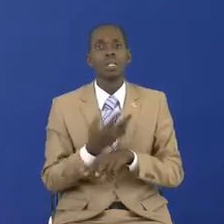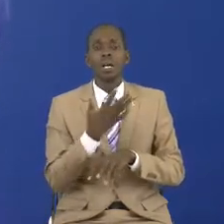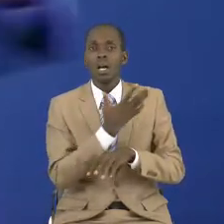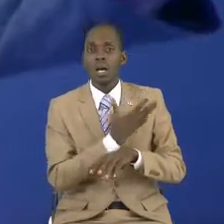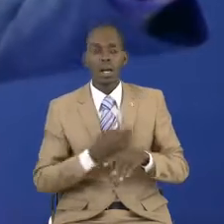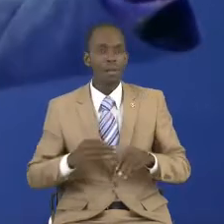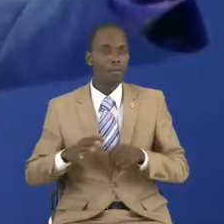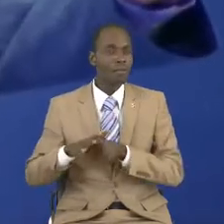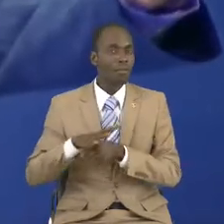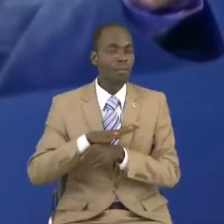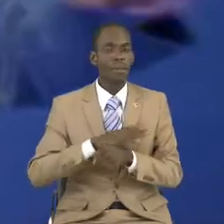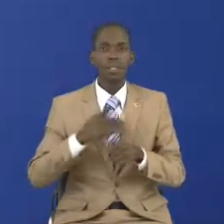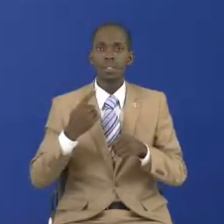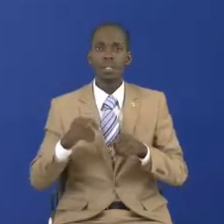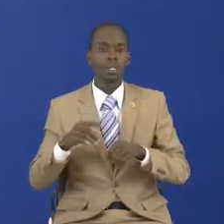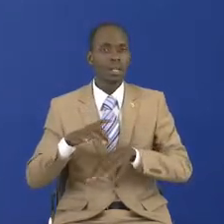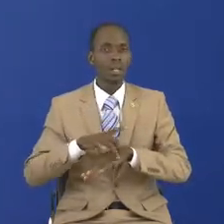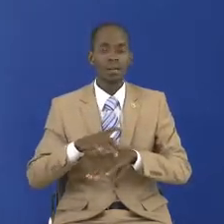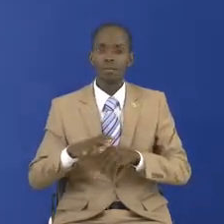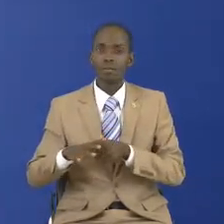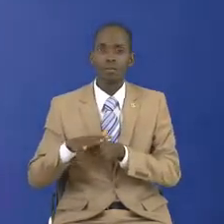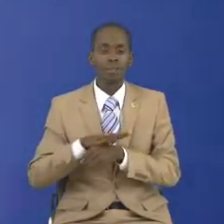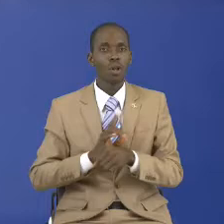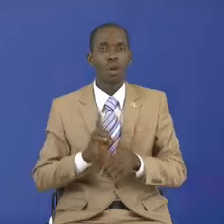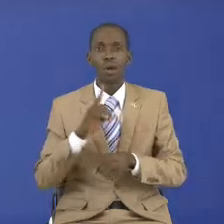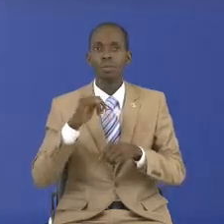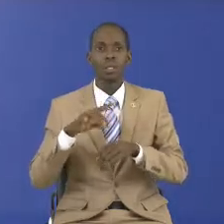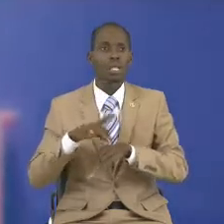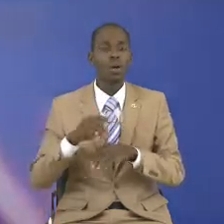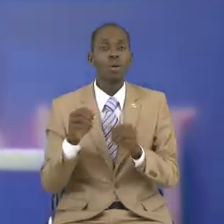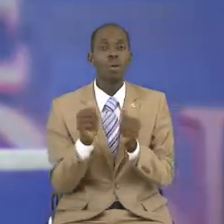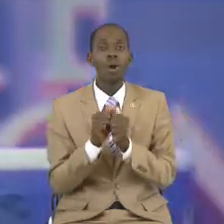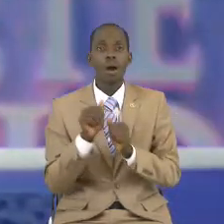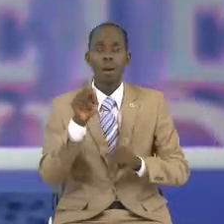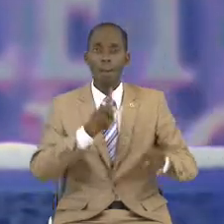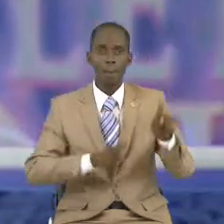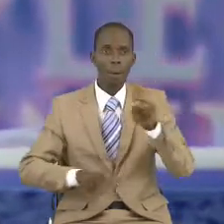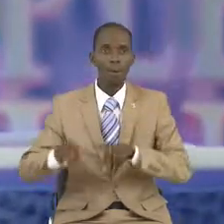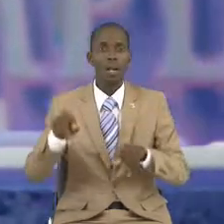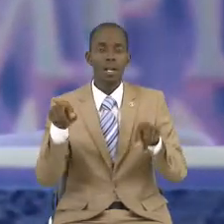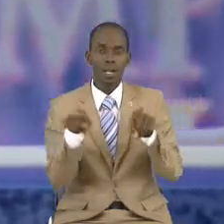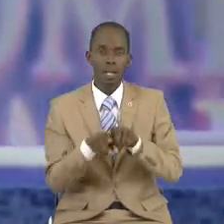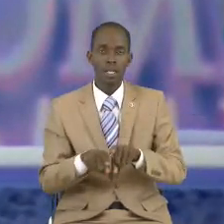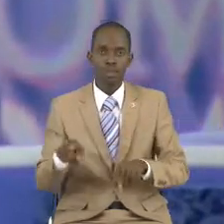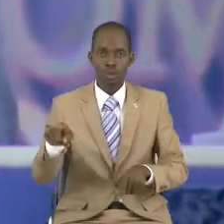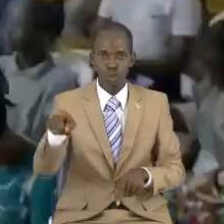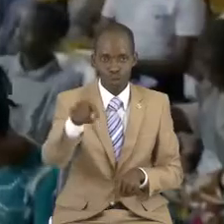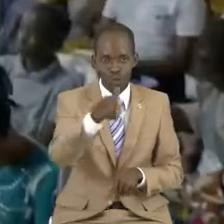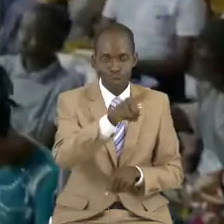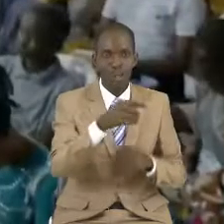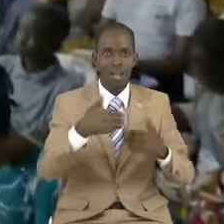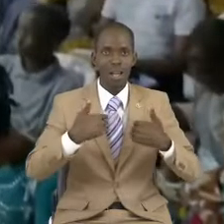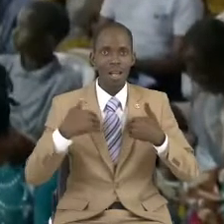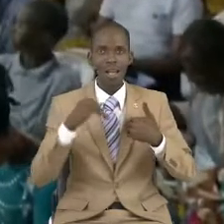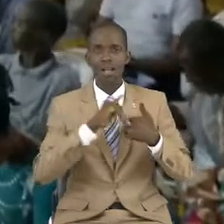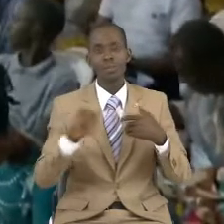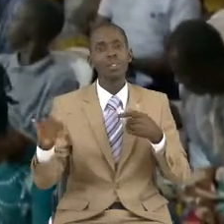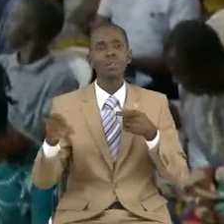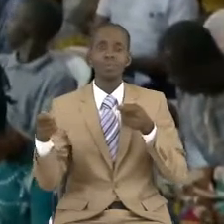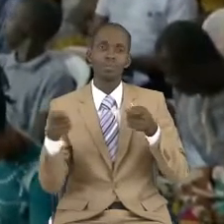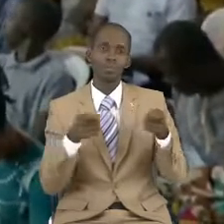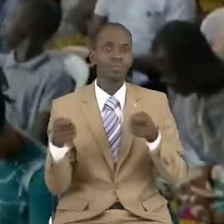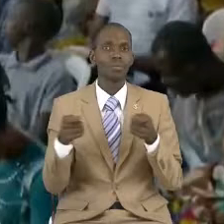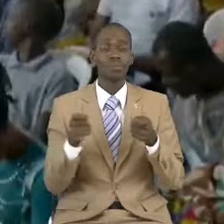earth fill up the earth with people like you happy in a dominion i'm telling